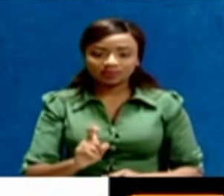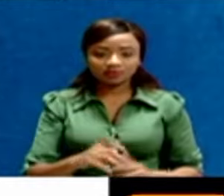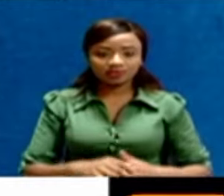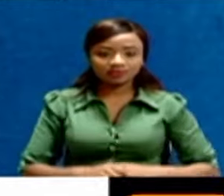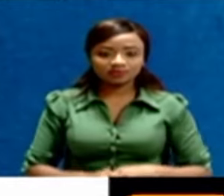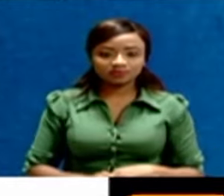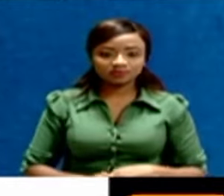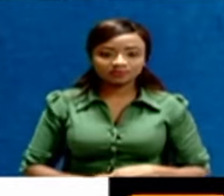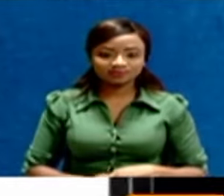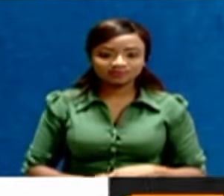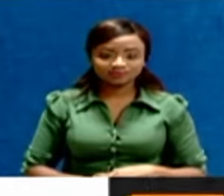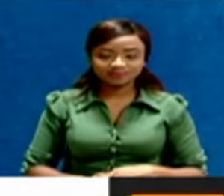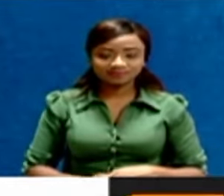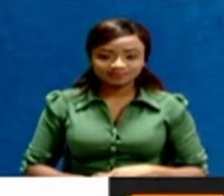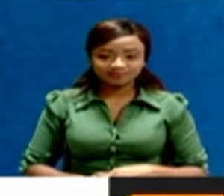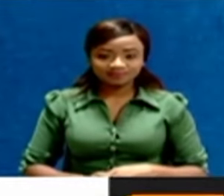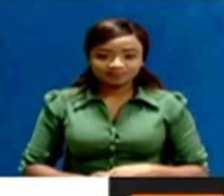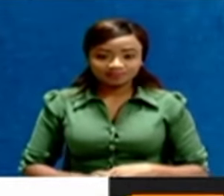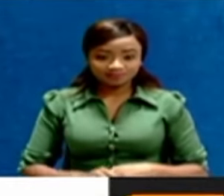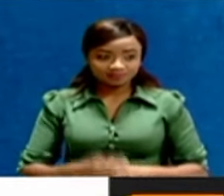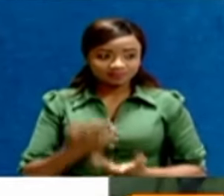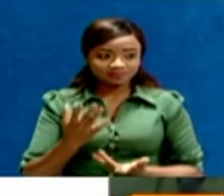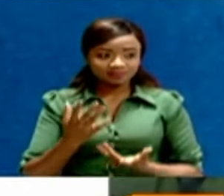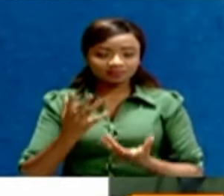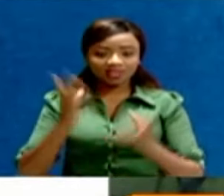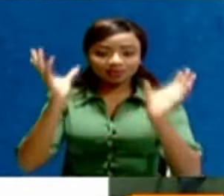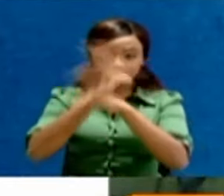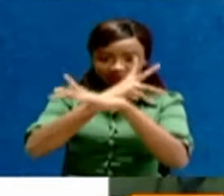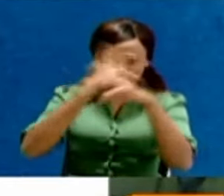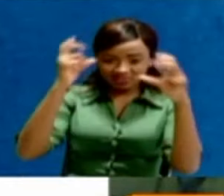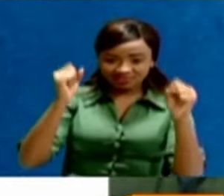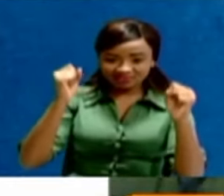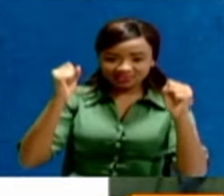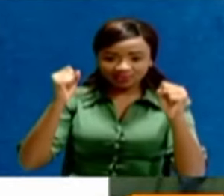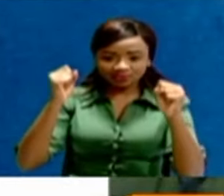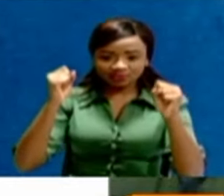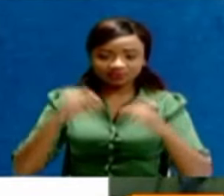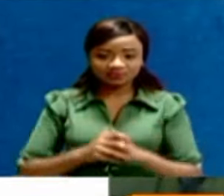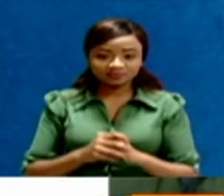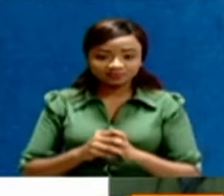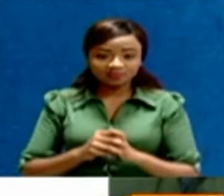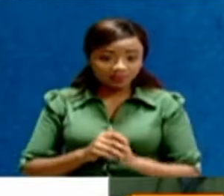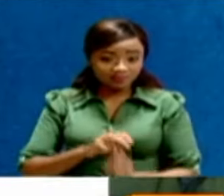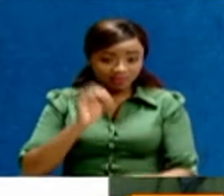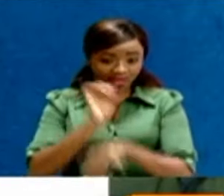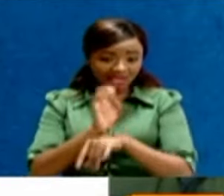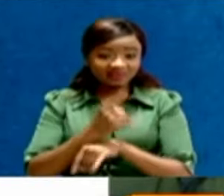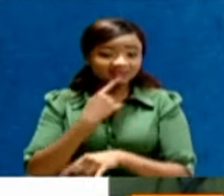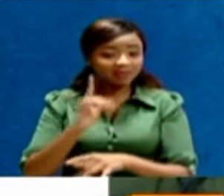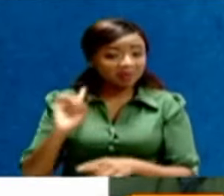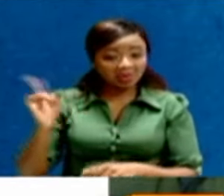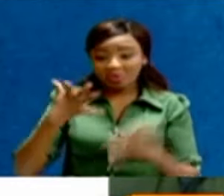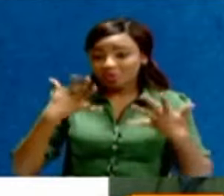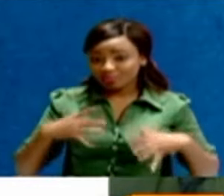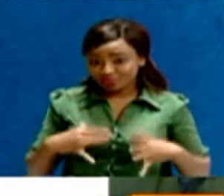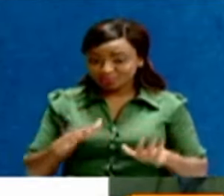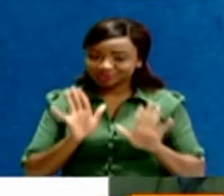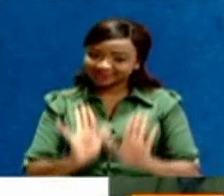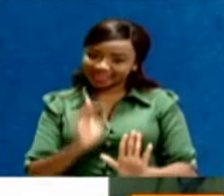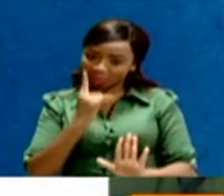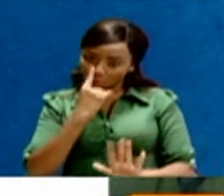adjournment. Yeah, of course, you know, the president gave direction. He said that everyone must be at home